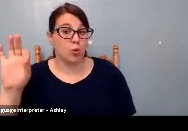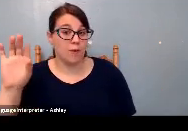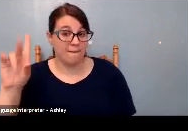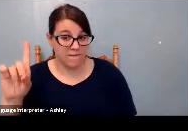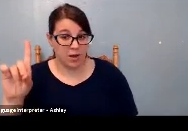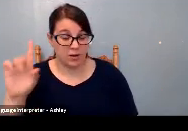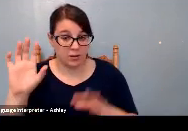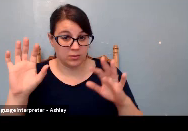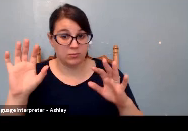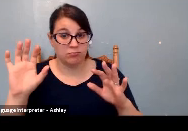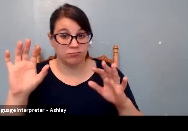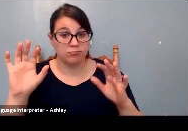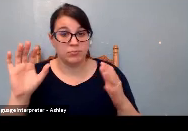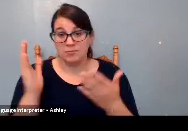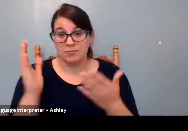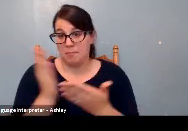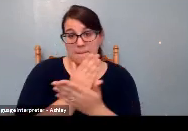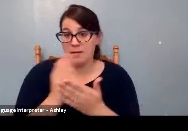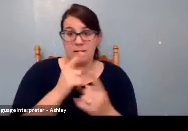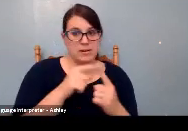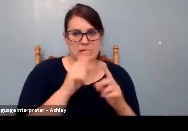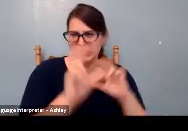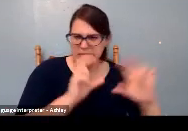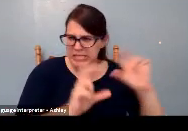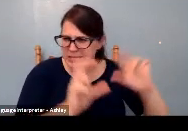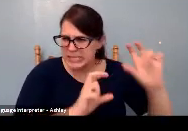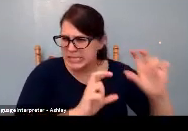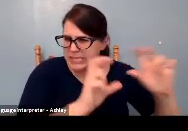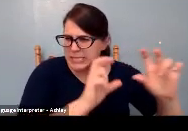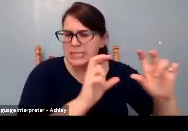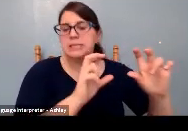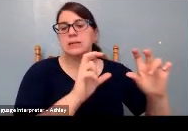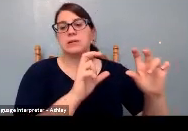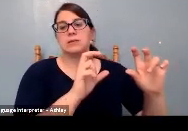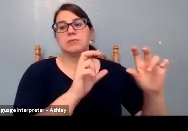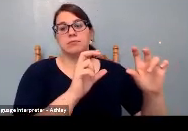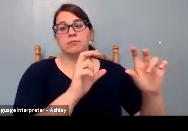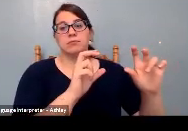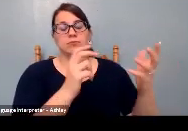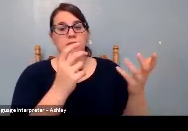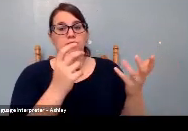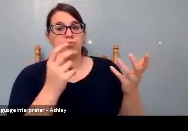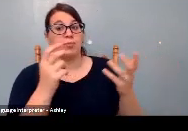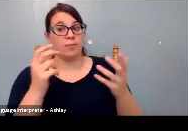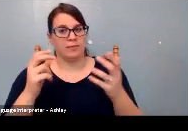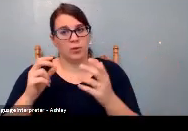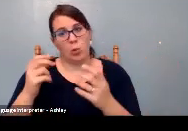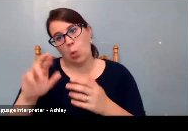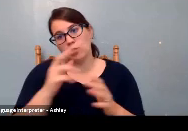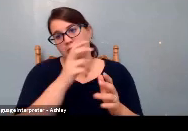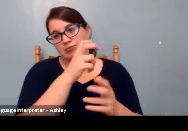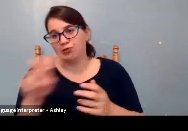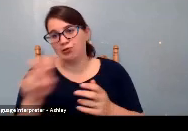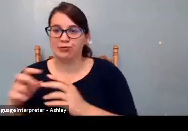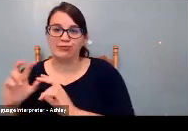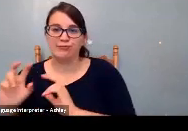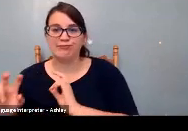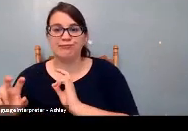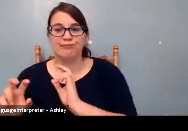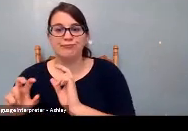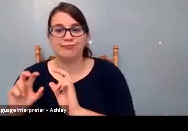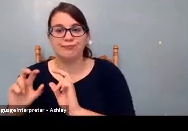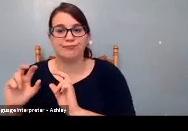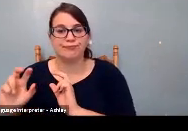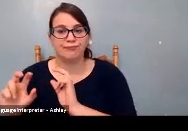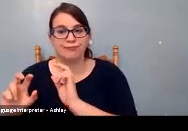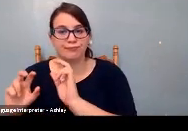So this means that you're investing in the stock market, and when the market is up, you can earn money, but there are risks in that